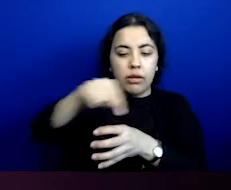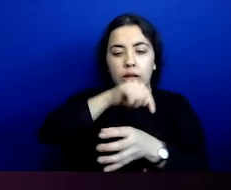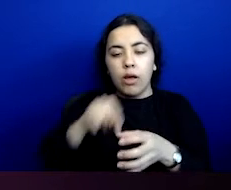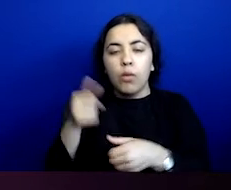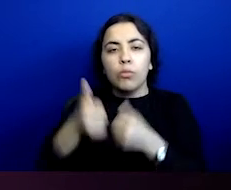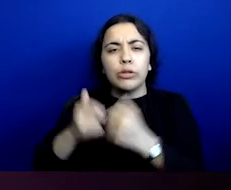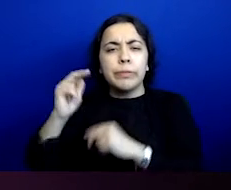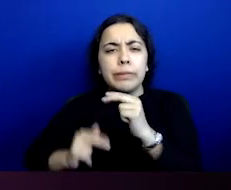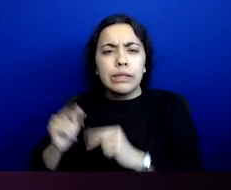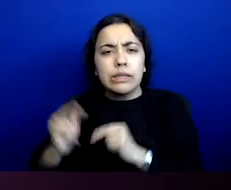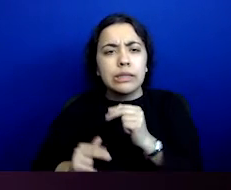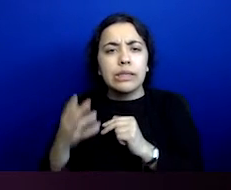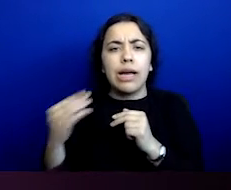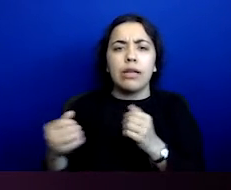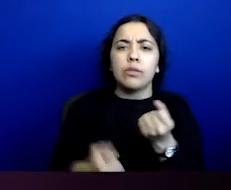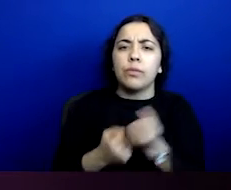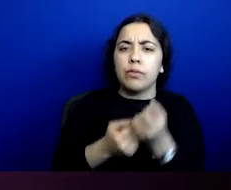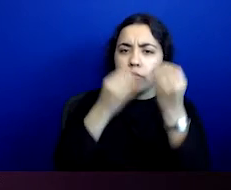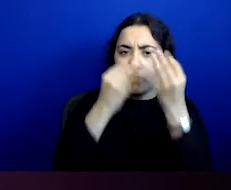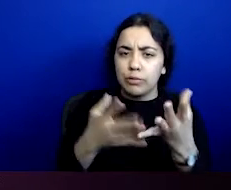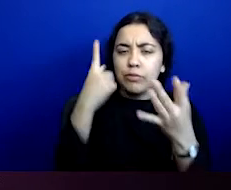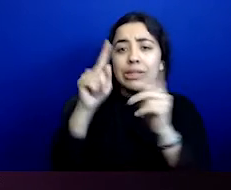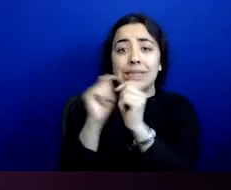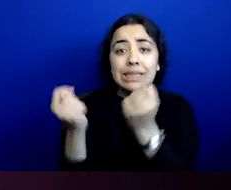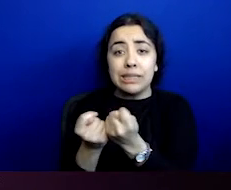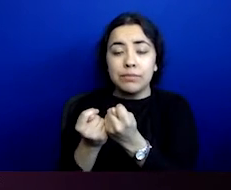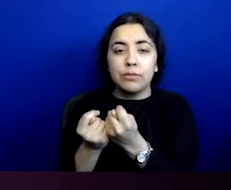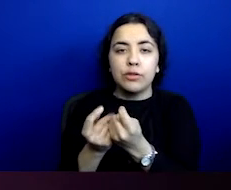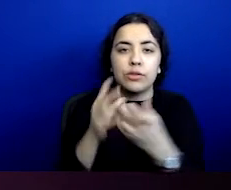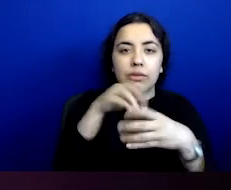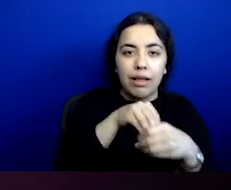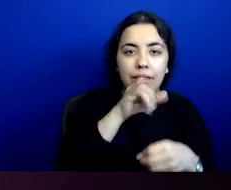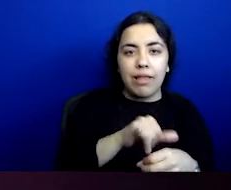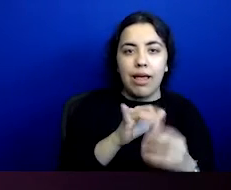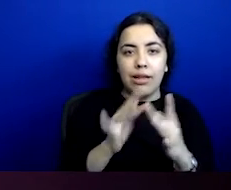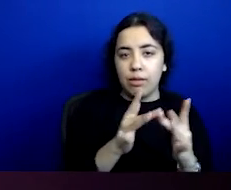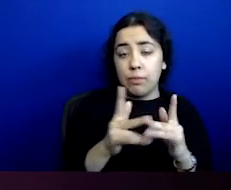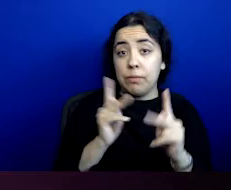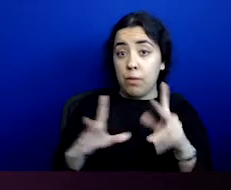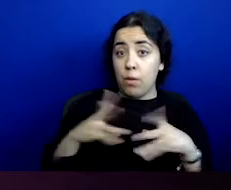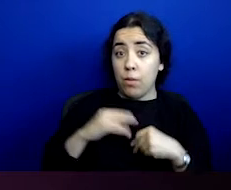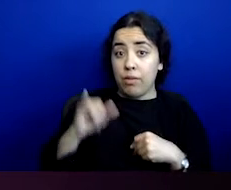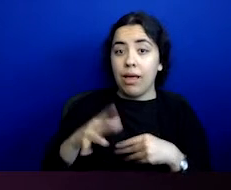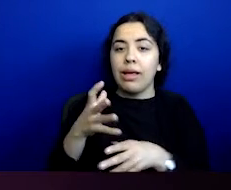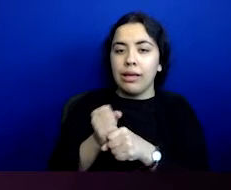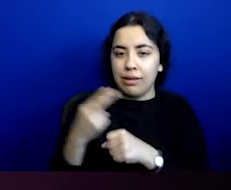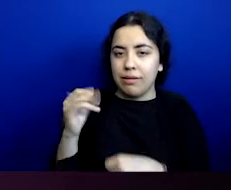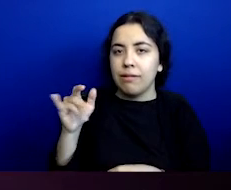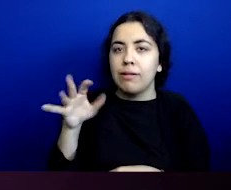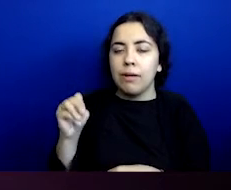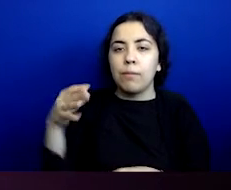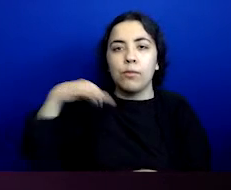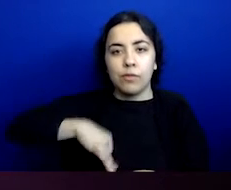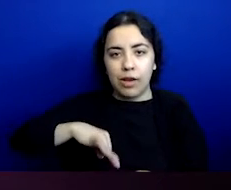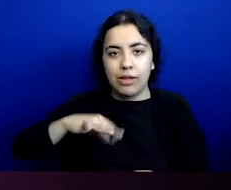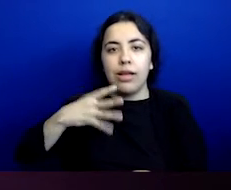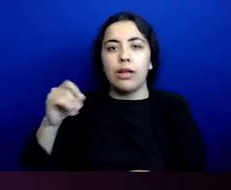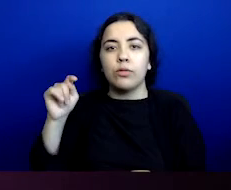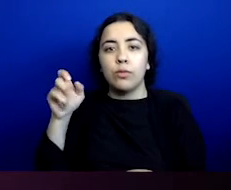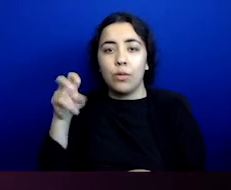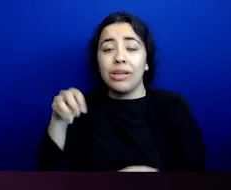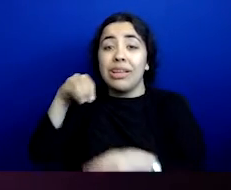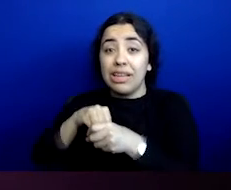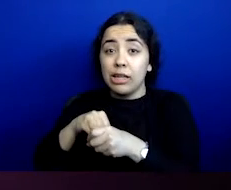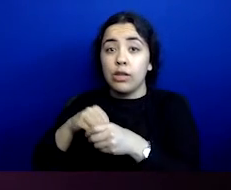and supporting more organizations and teams to tap into this network. People that own these hotspots today can get Helium credits and tokens in forms of crypto, but